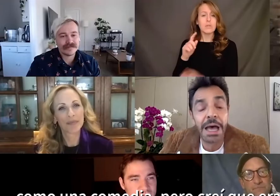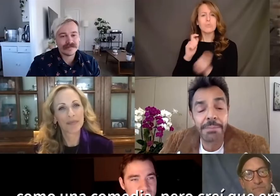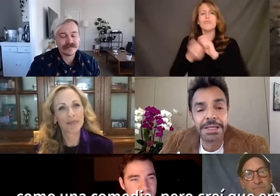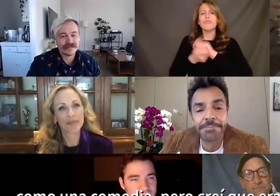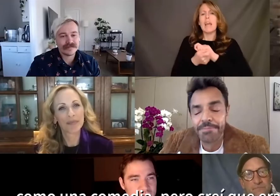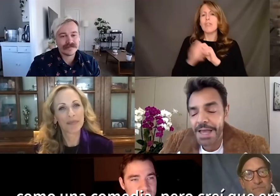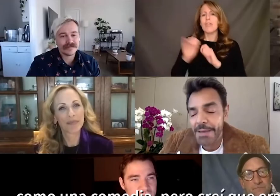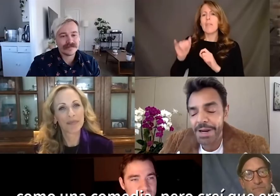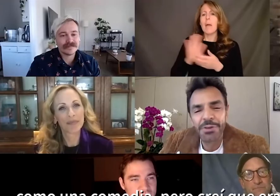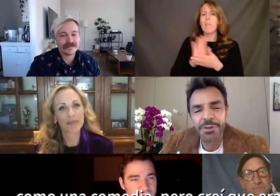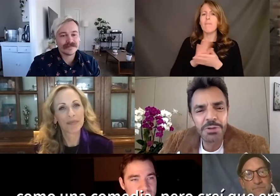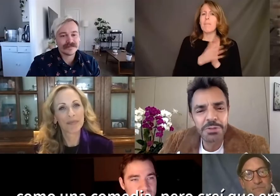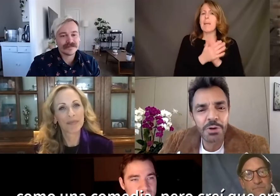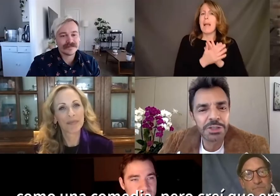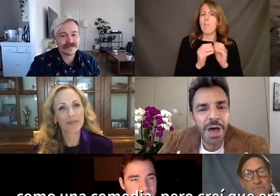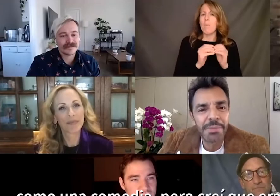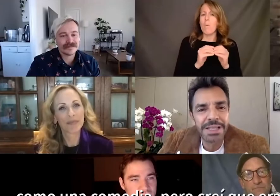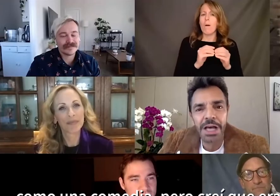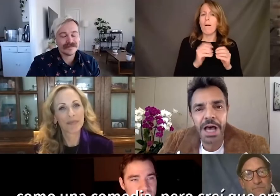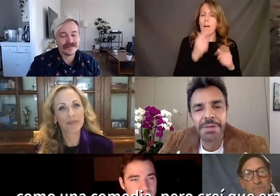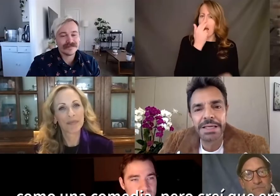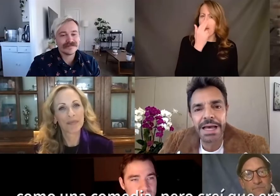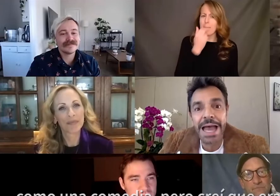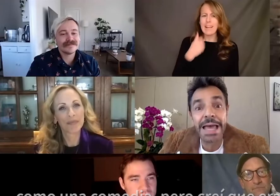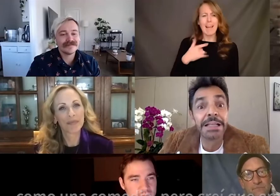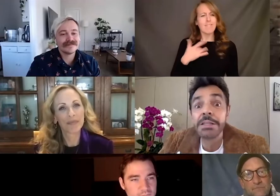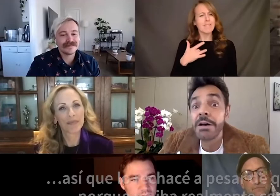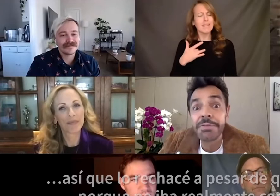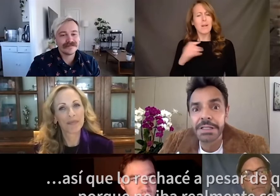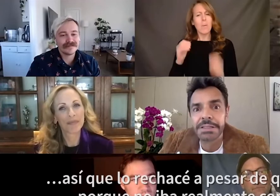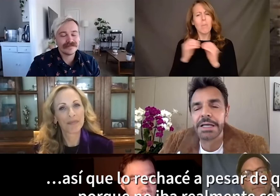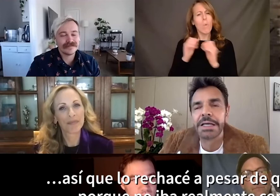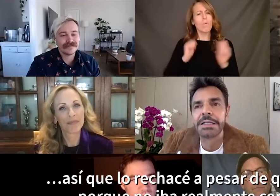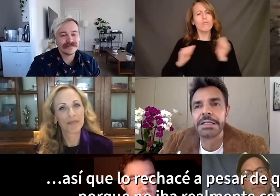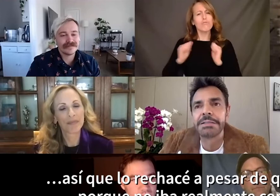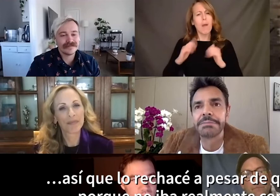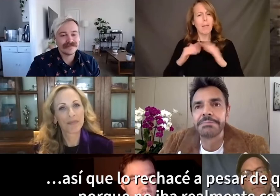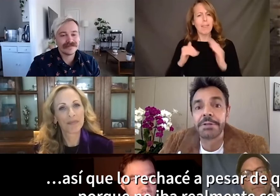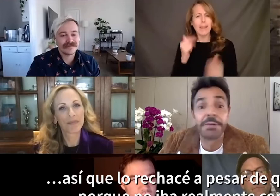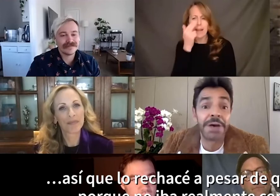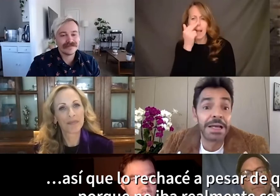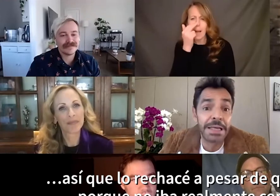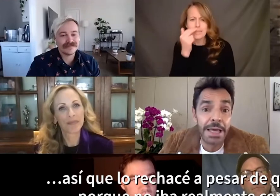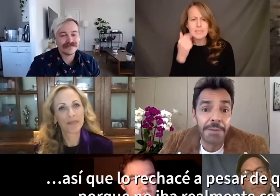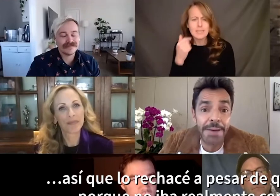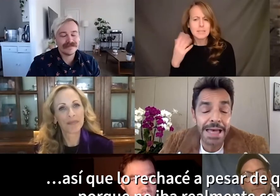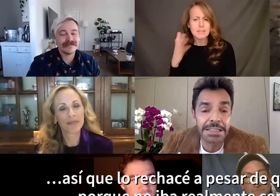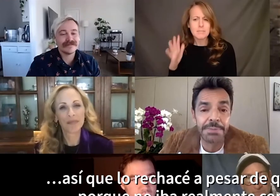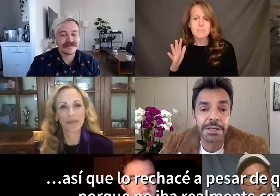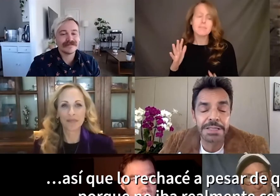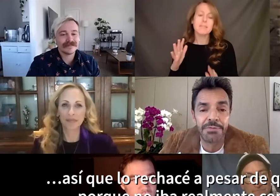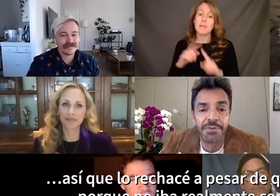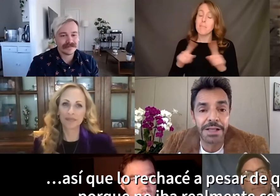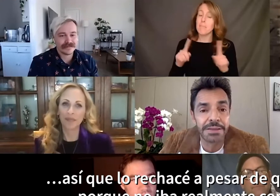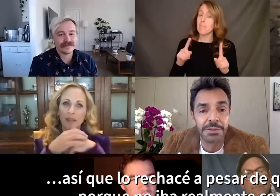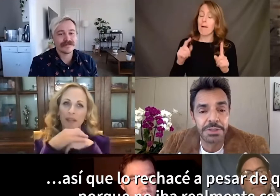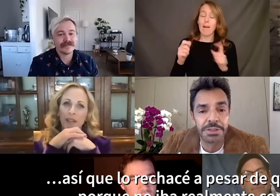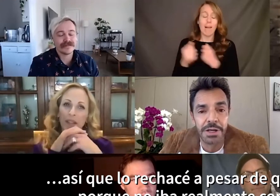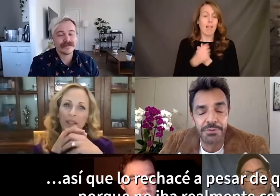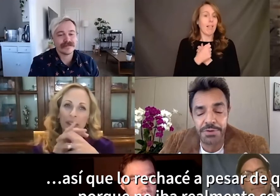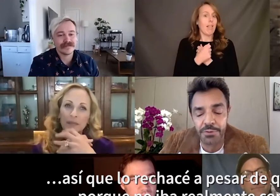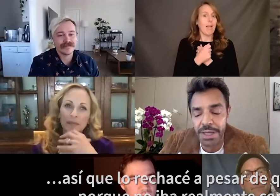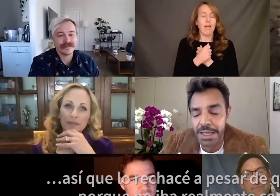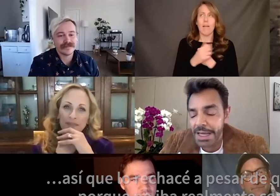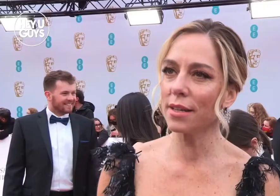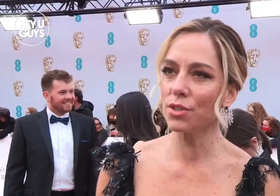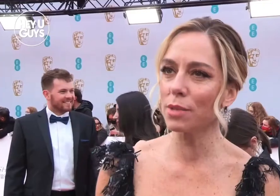as a comedy. But I thought it was more a drama than a comedy, and I loved it. But I finally passed because I felt it was not a